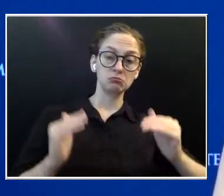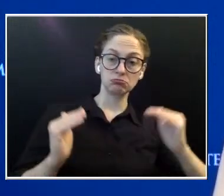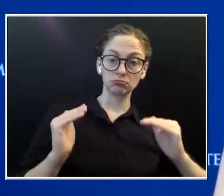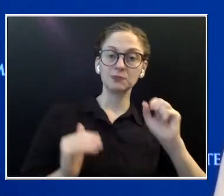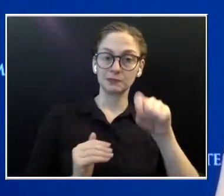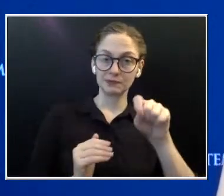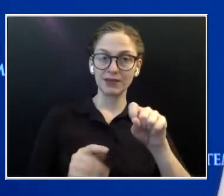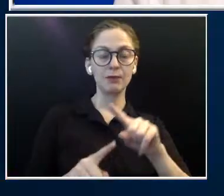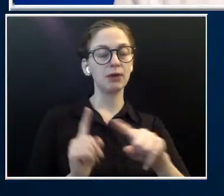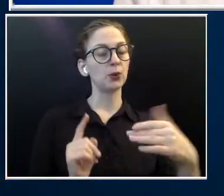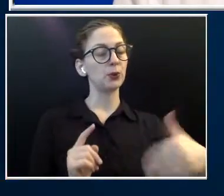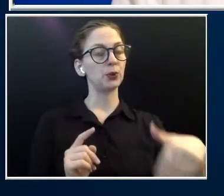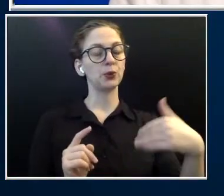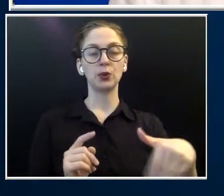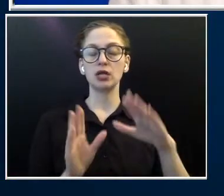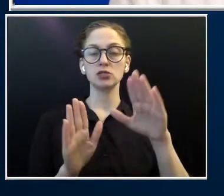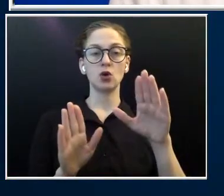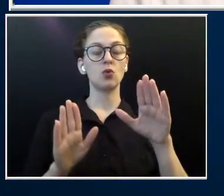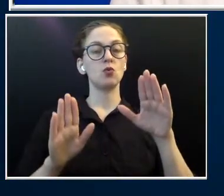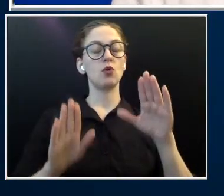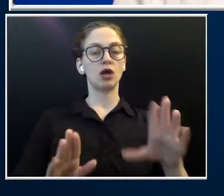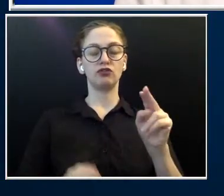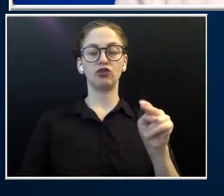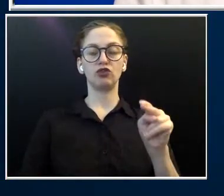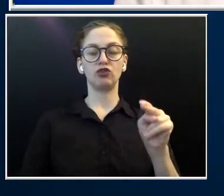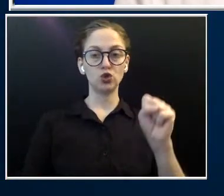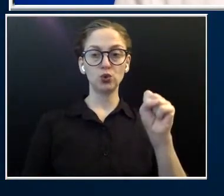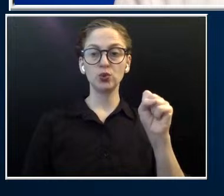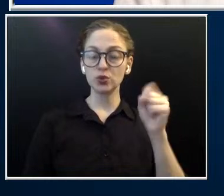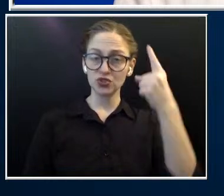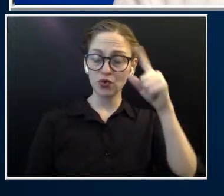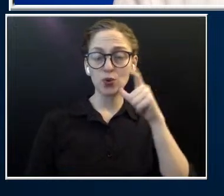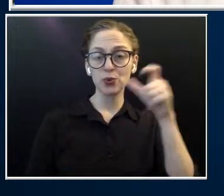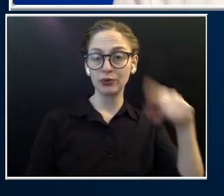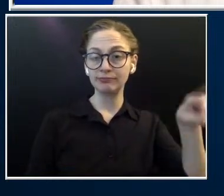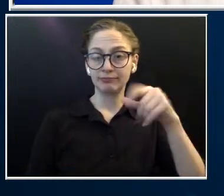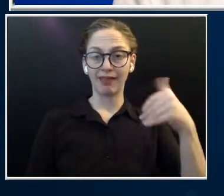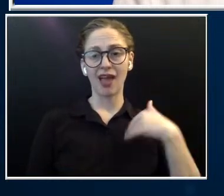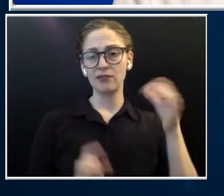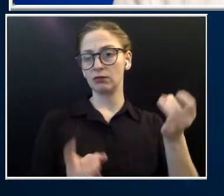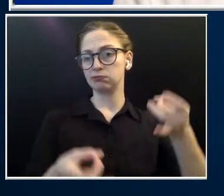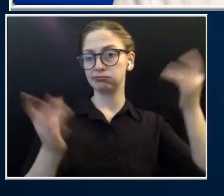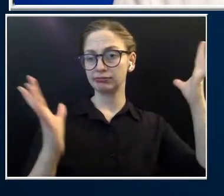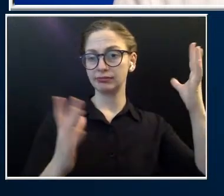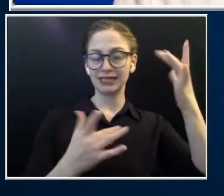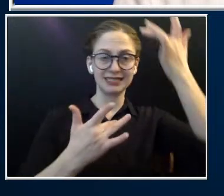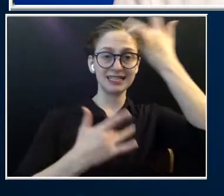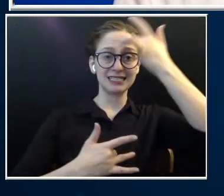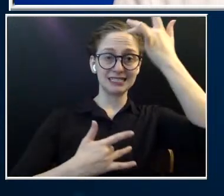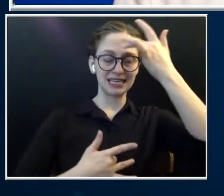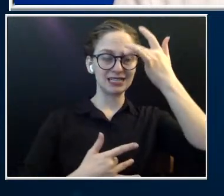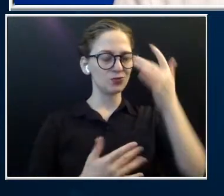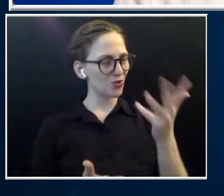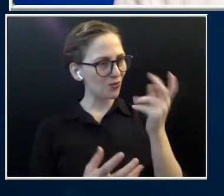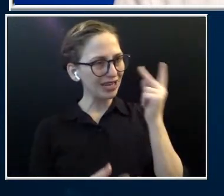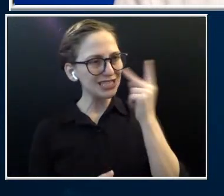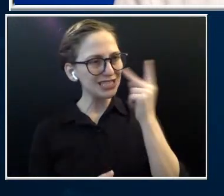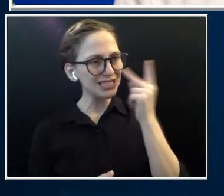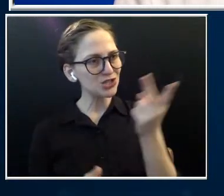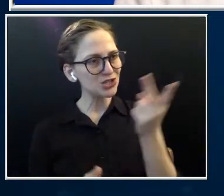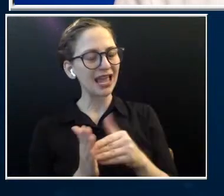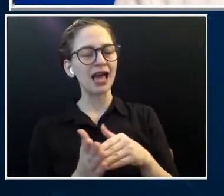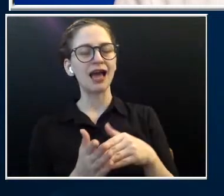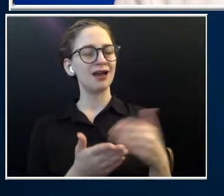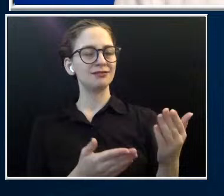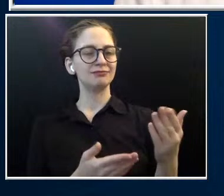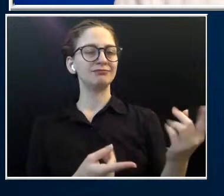debilitating disease. Yeah, for sure. And we'll get you back on the program. I want to talk to you. Make sure you come back, bring one of your patients with it once you get one of these new therapies, and